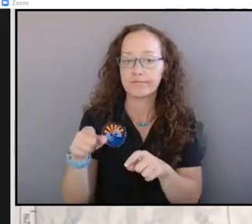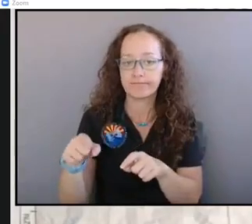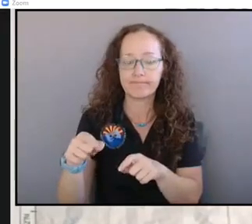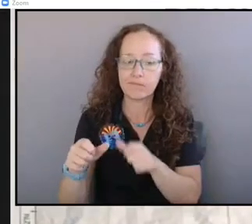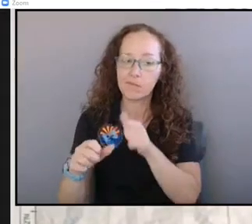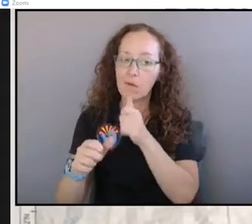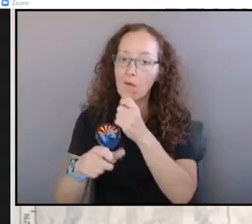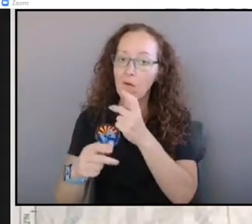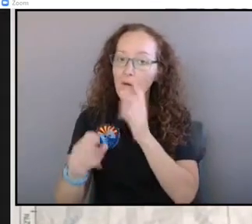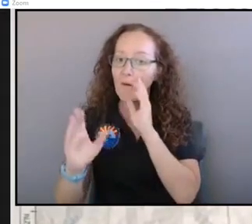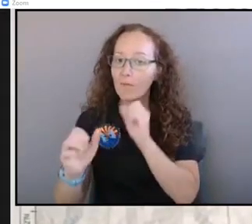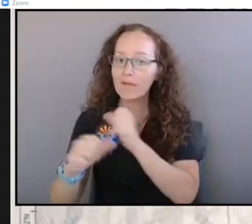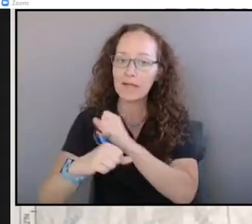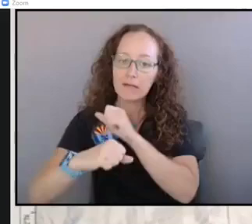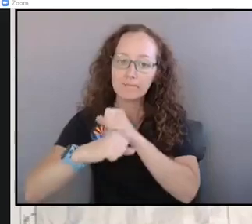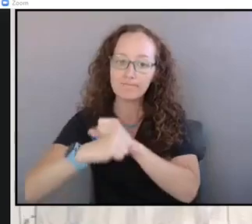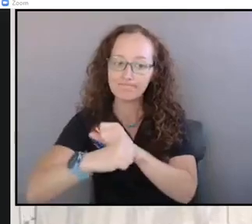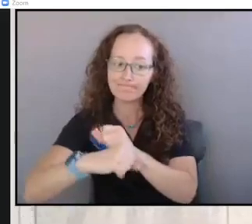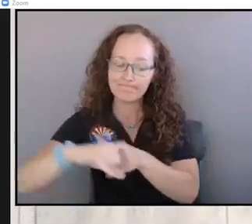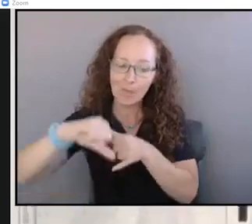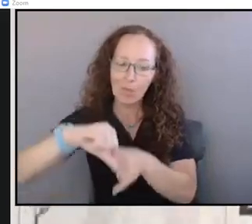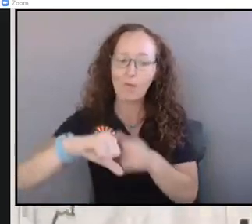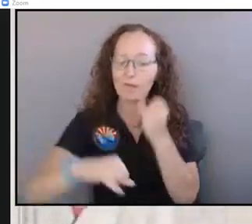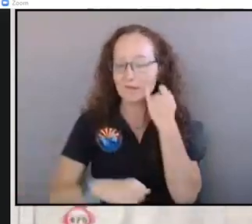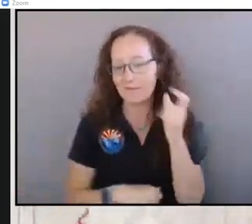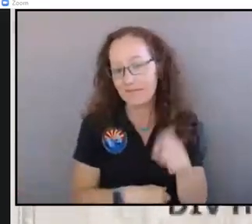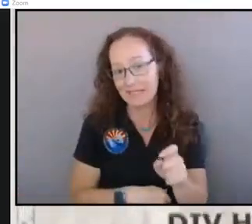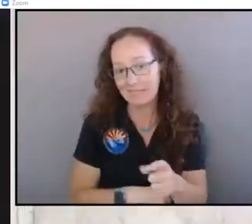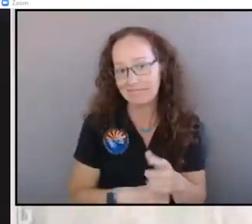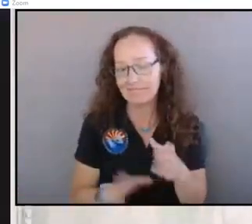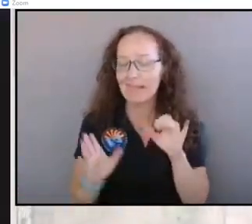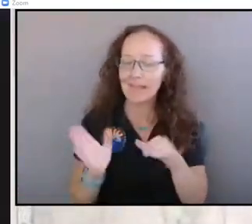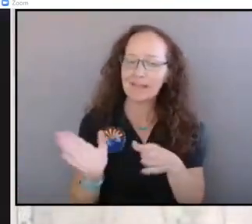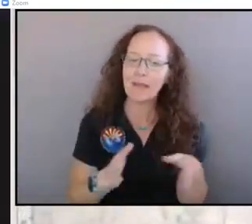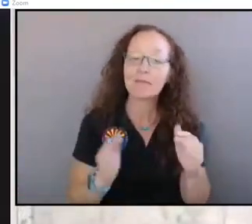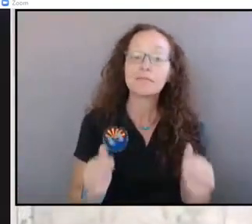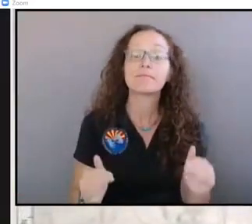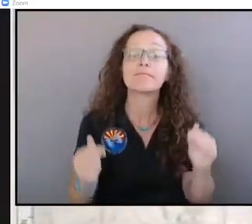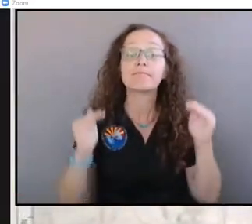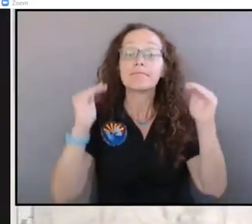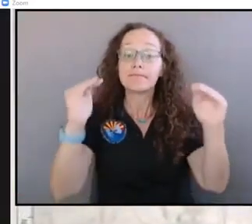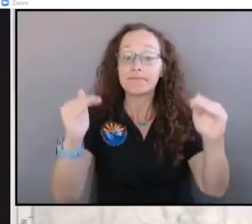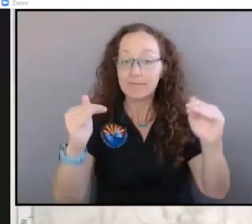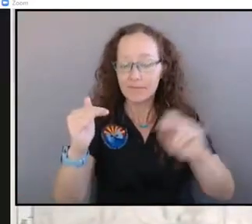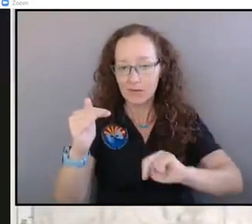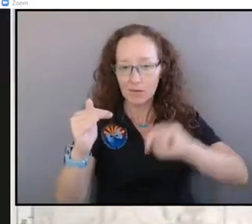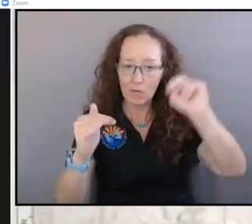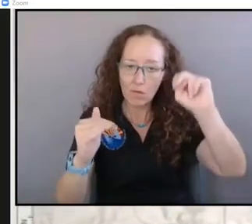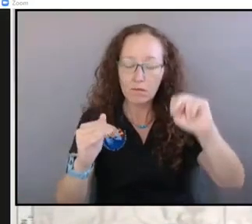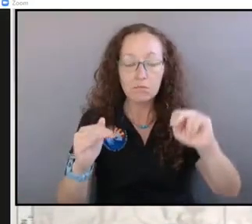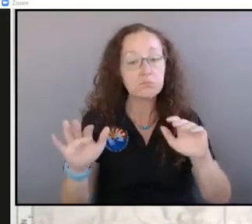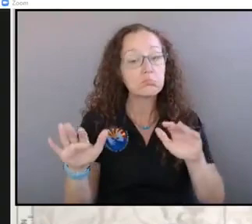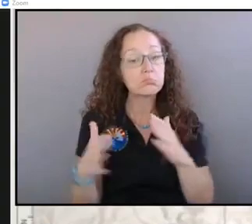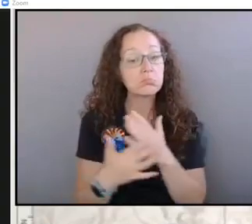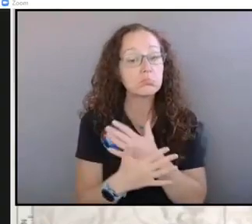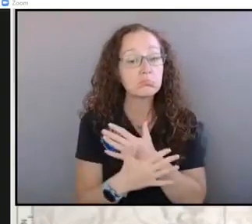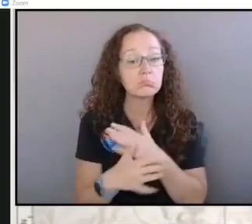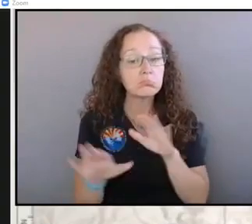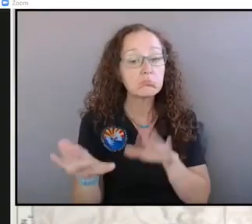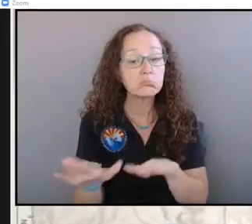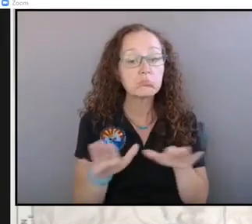plan. As we move further to the north, everything was fairly calm. Like I said, the winds didn't hit it like it did on the southern